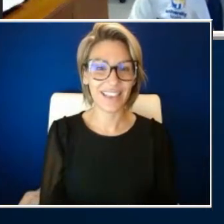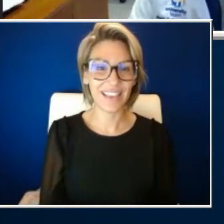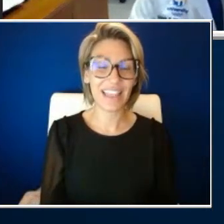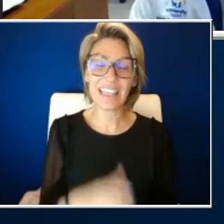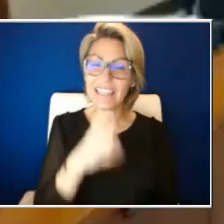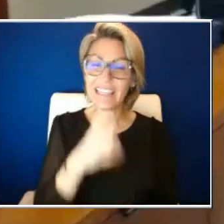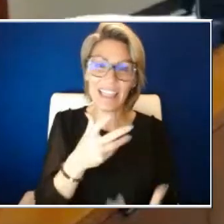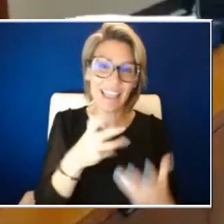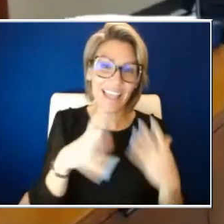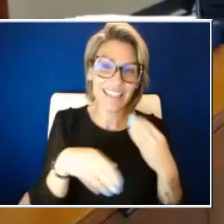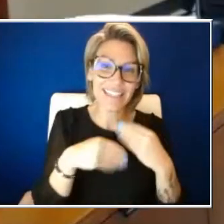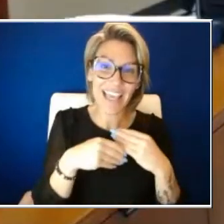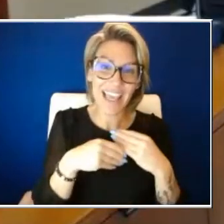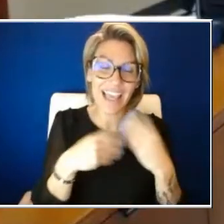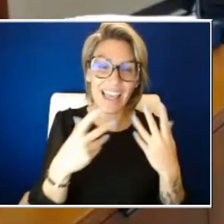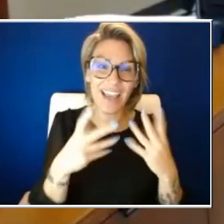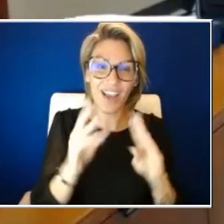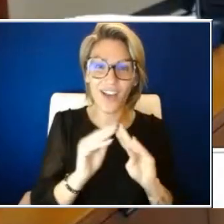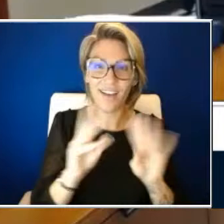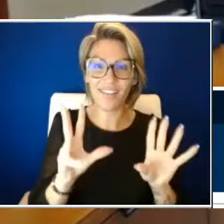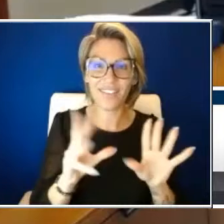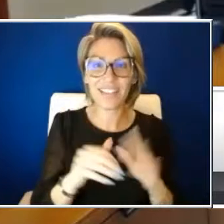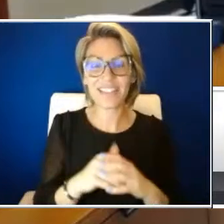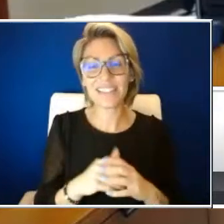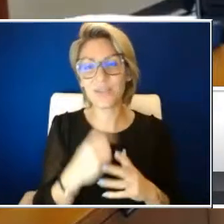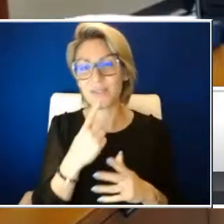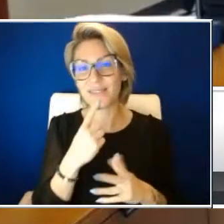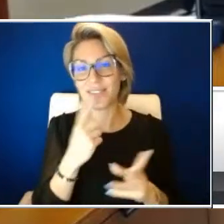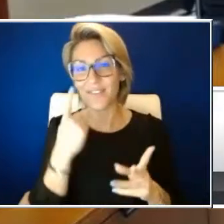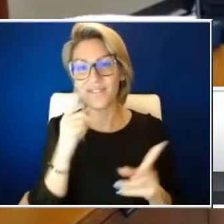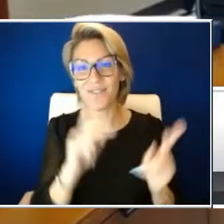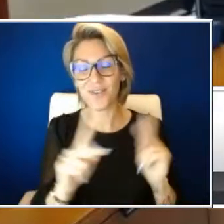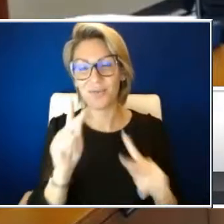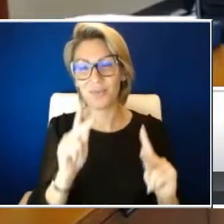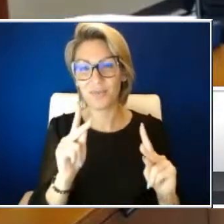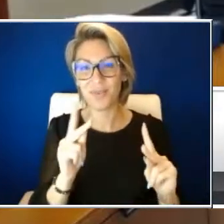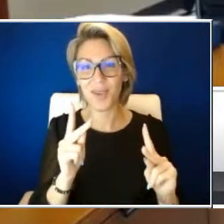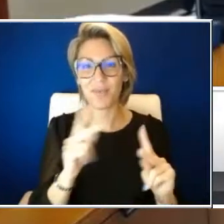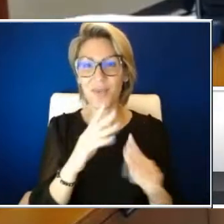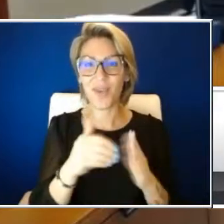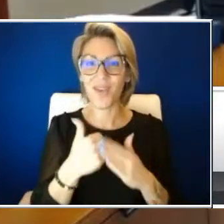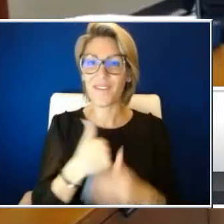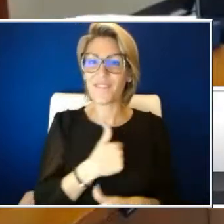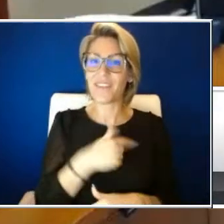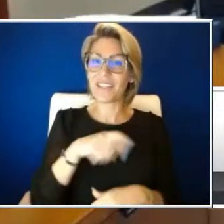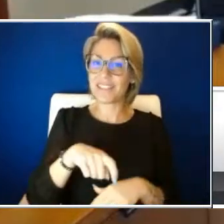add. Obviously, I would just say to people that, all of us on this